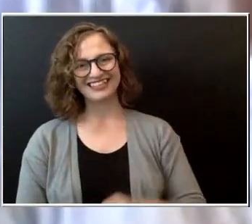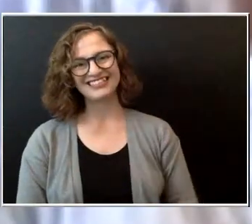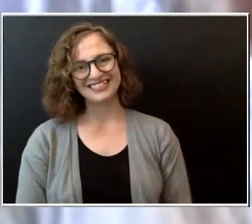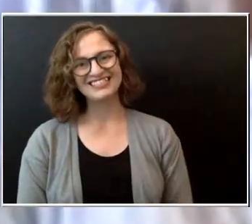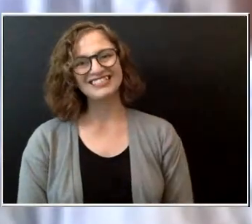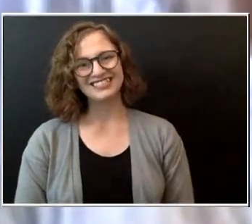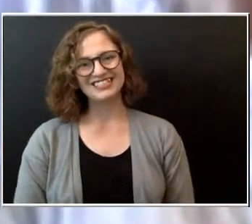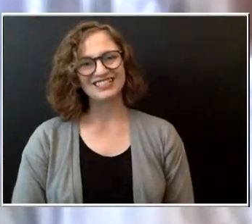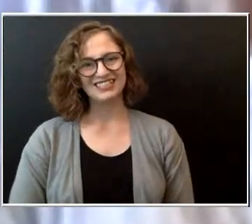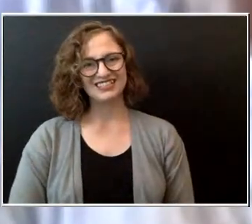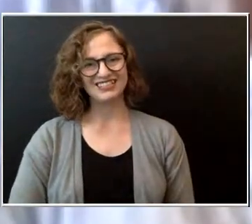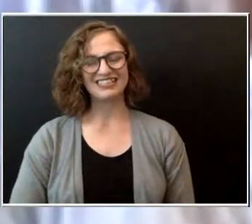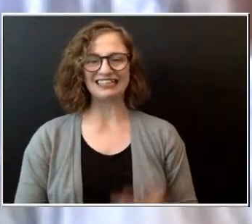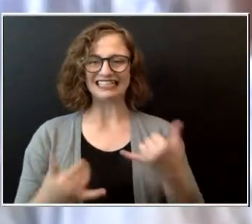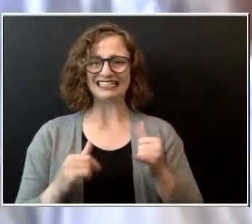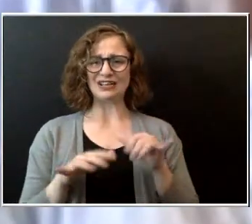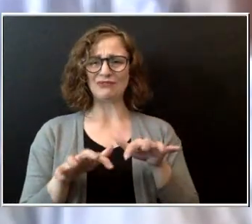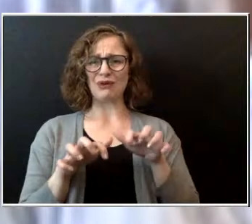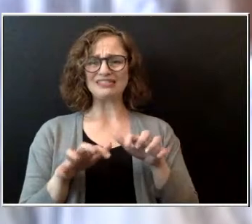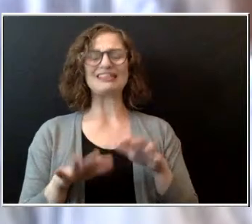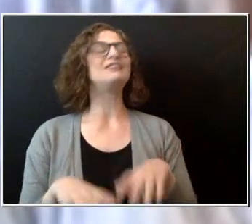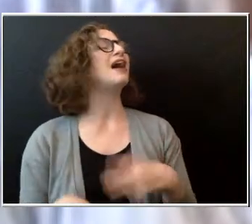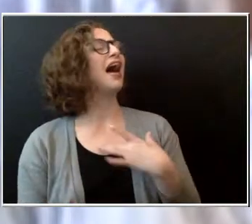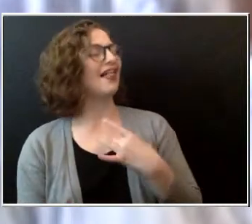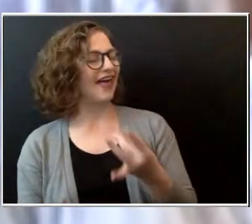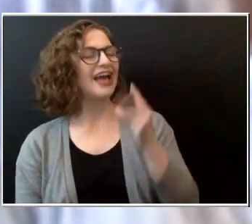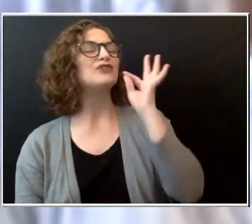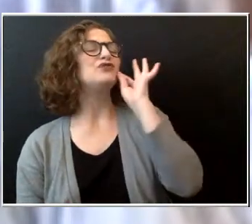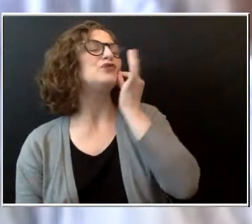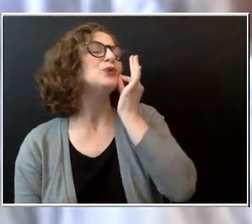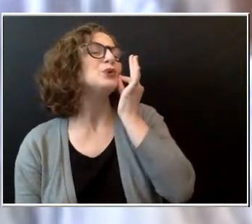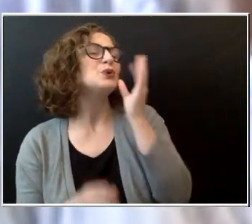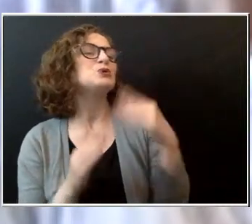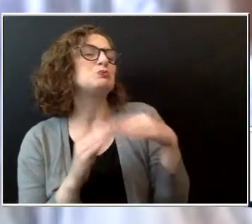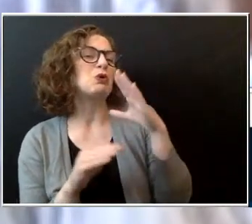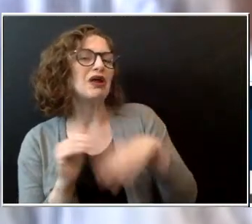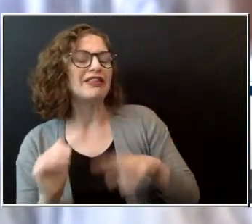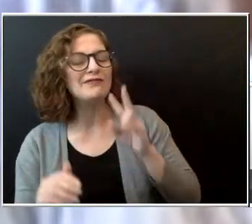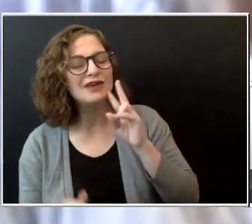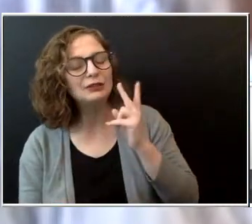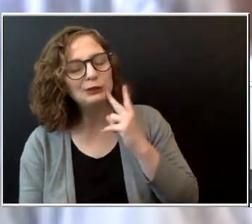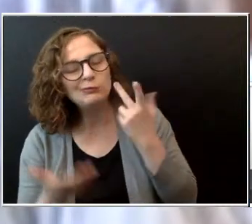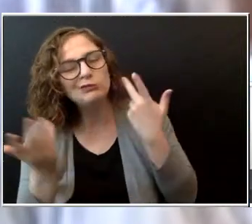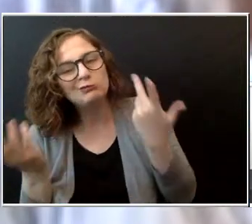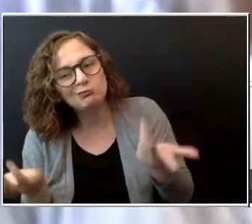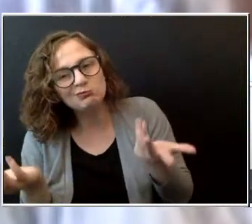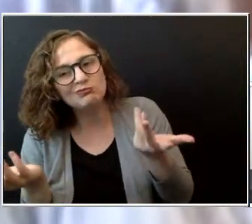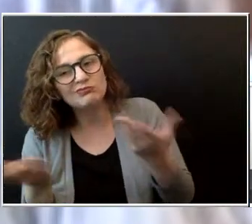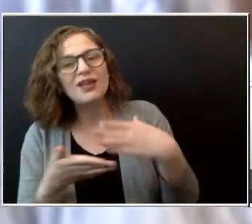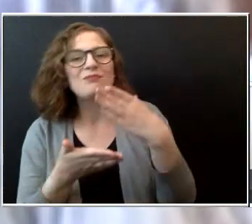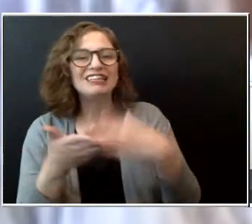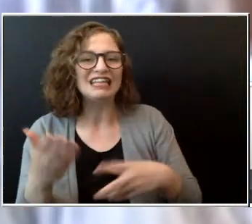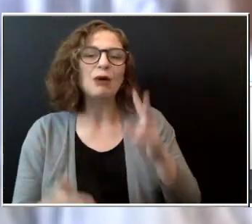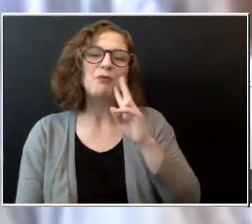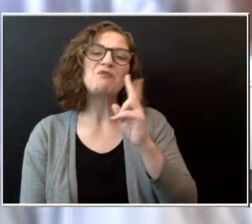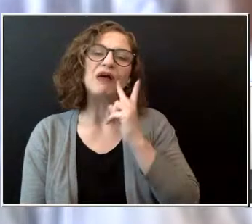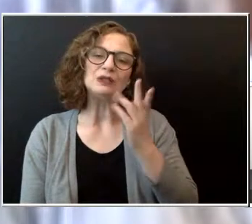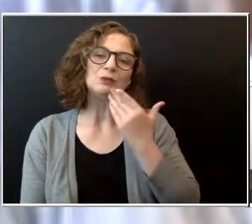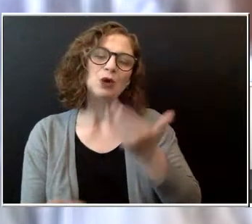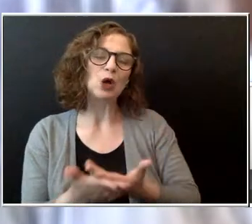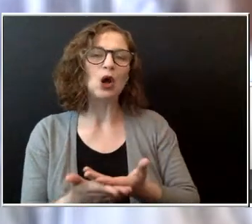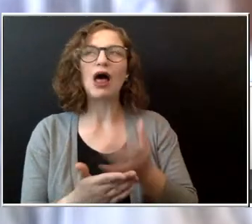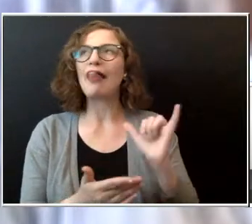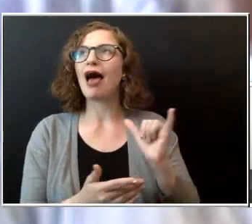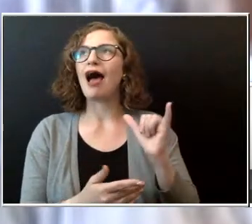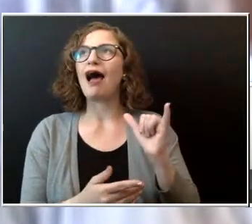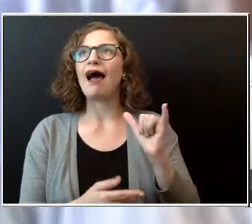We're still frozen. I like my fruits more than my vegetables, but some vegetables are good, like corn on the cob.